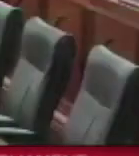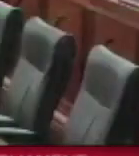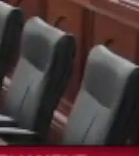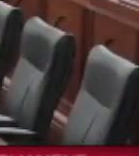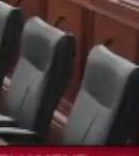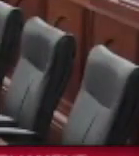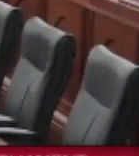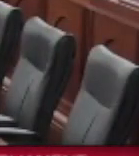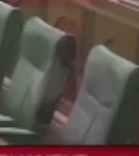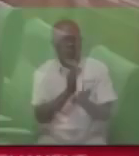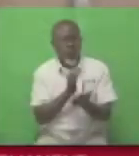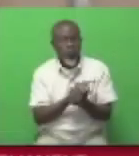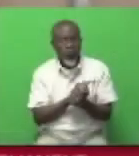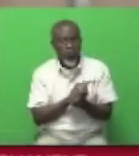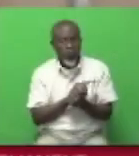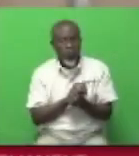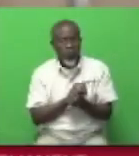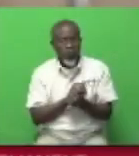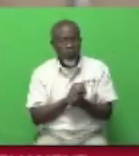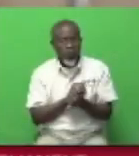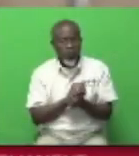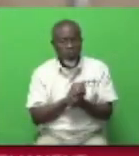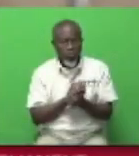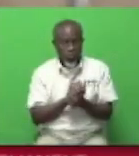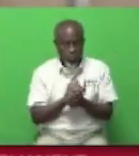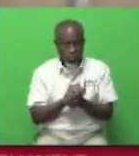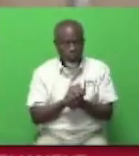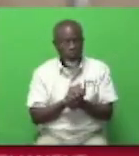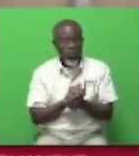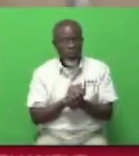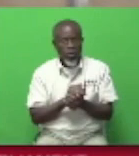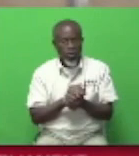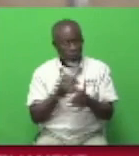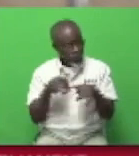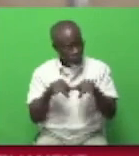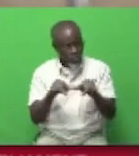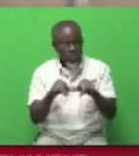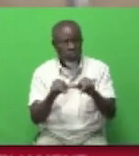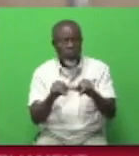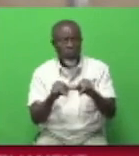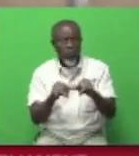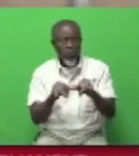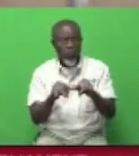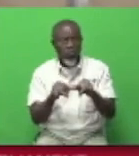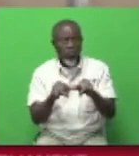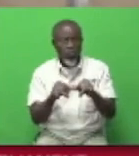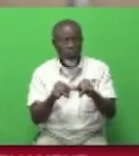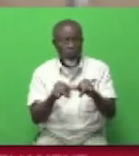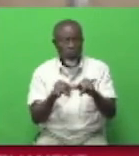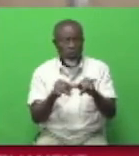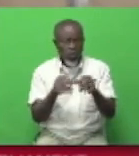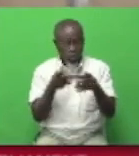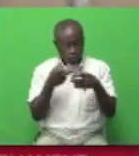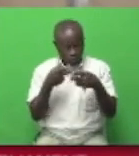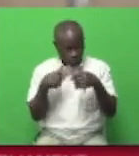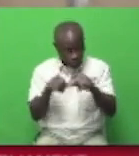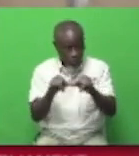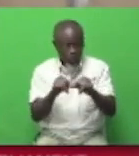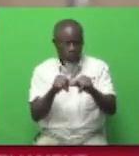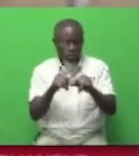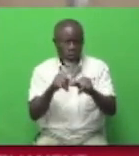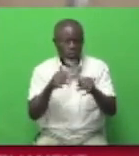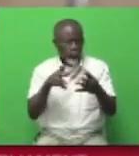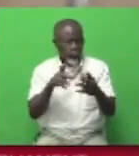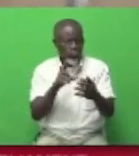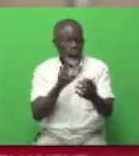5 minutes remaining. Thank you very much, Mr. Vice President. As we continue our outward reach to the people of Trinidad